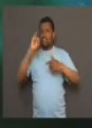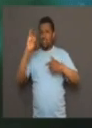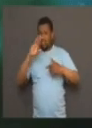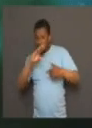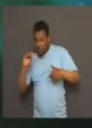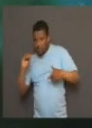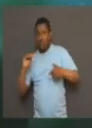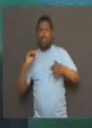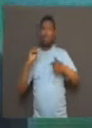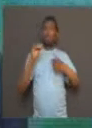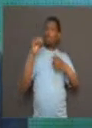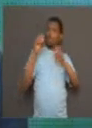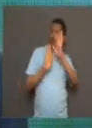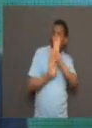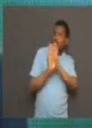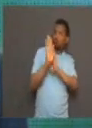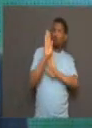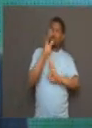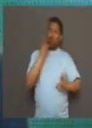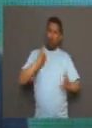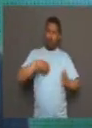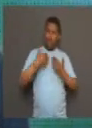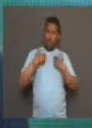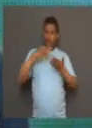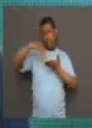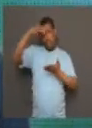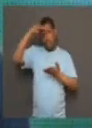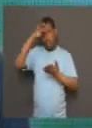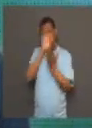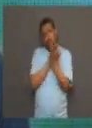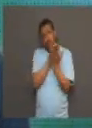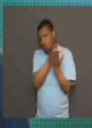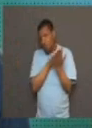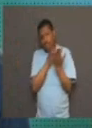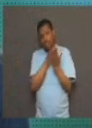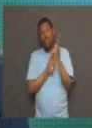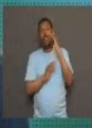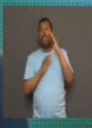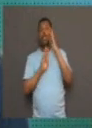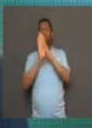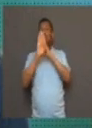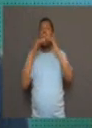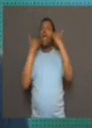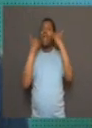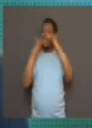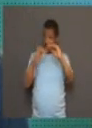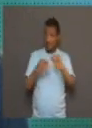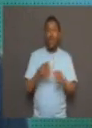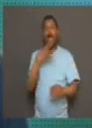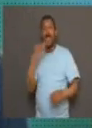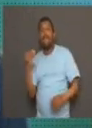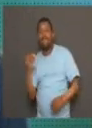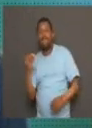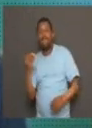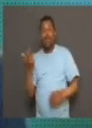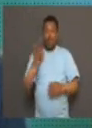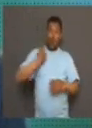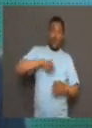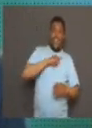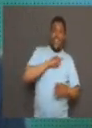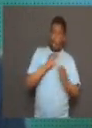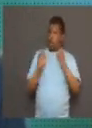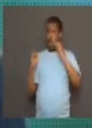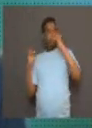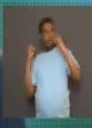and growth. We have learned to calculate the growth rates, and we